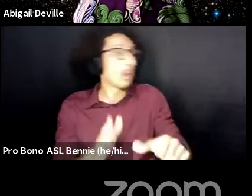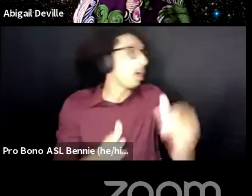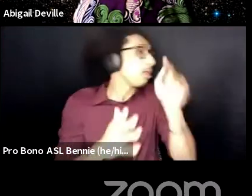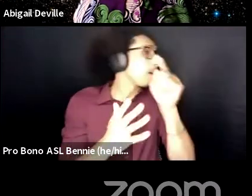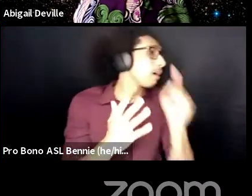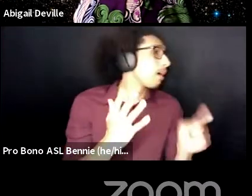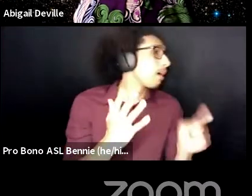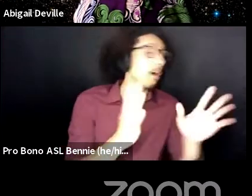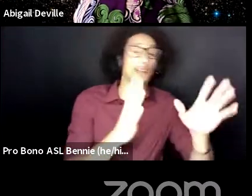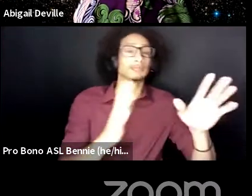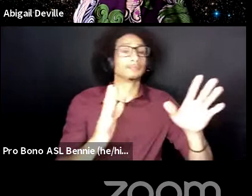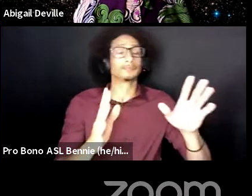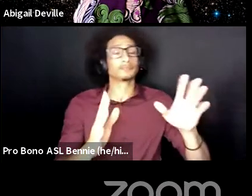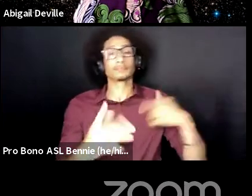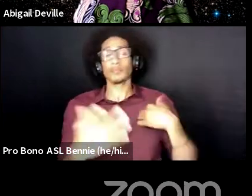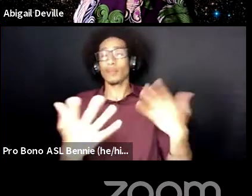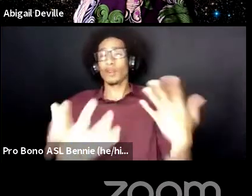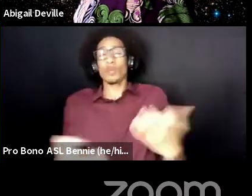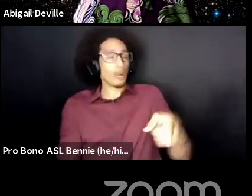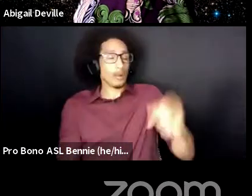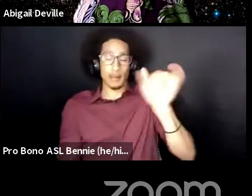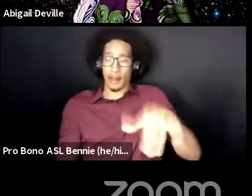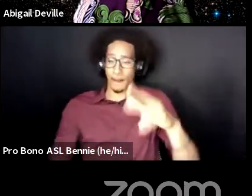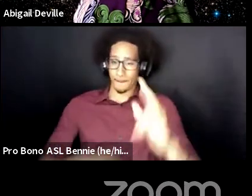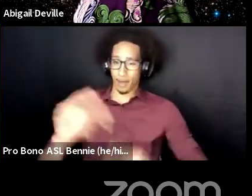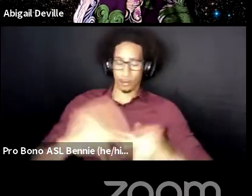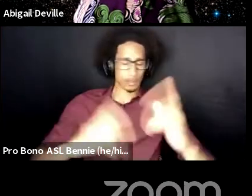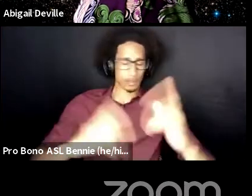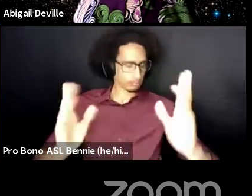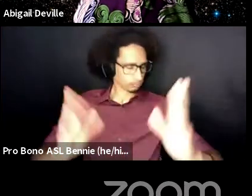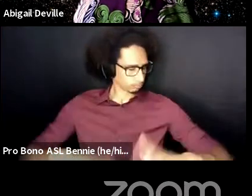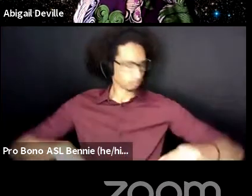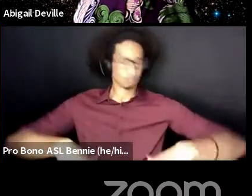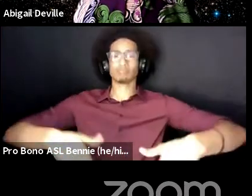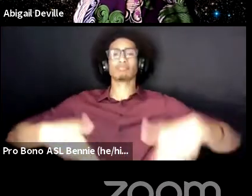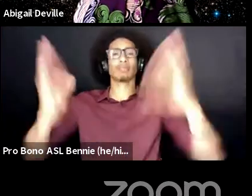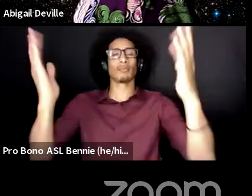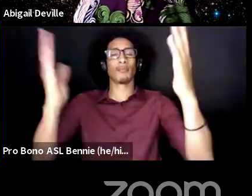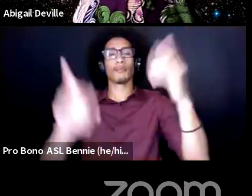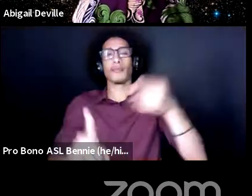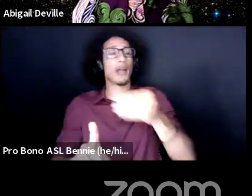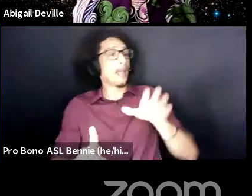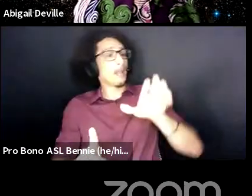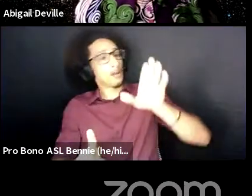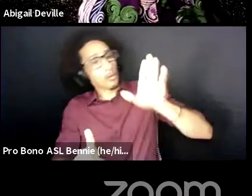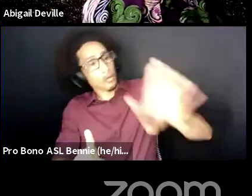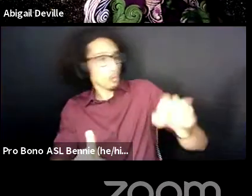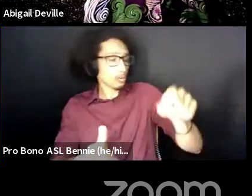that building is just going up and the scale should be what Thelma decides it wants to be.